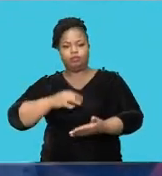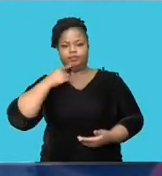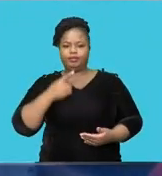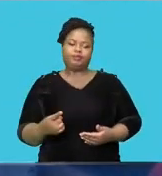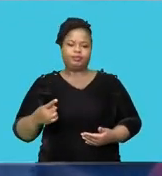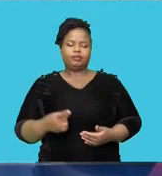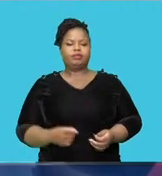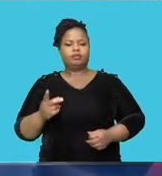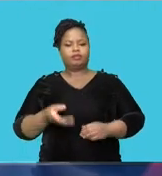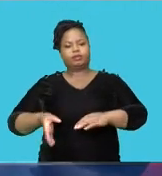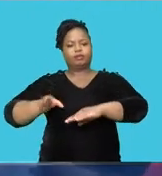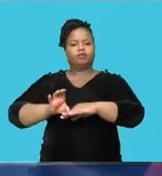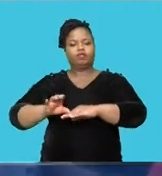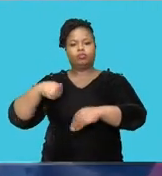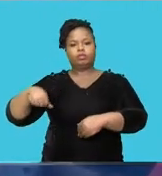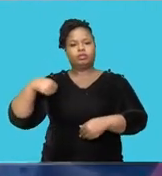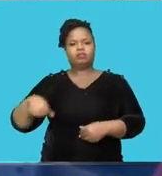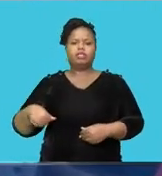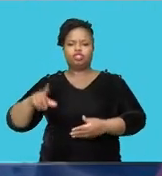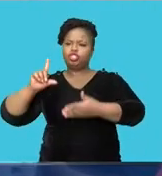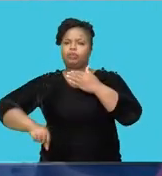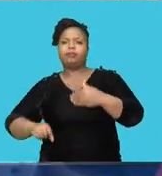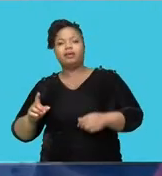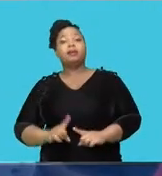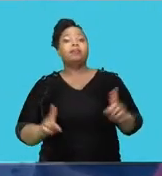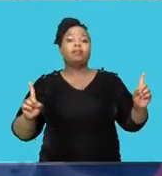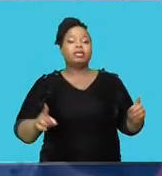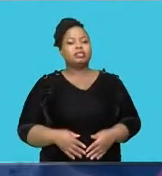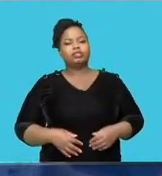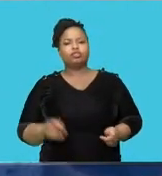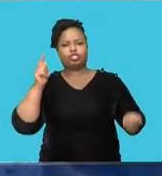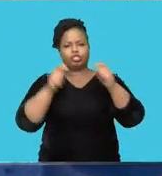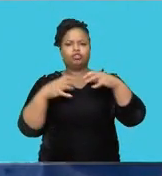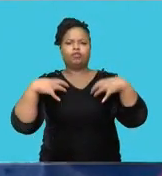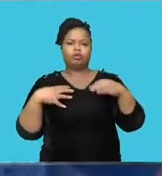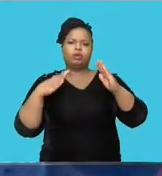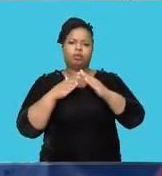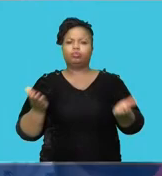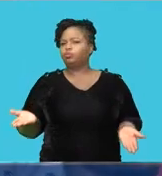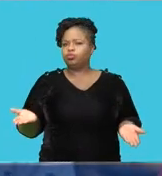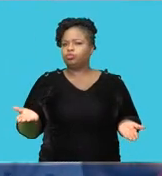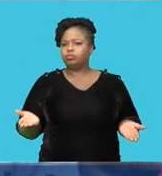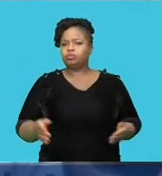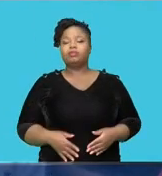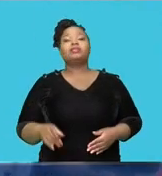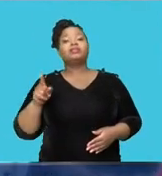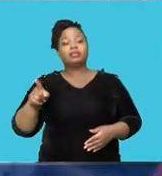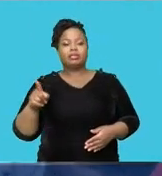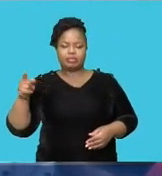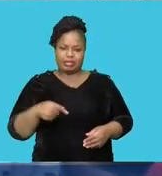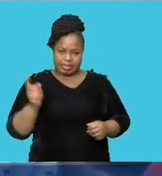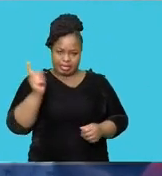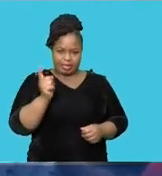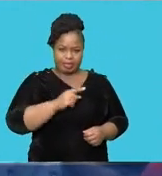a rebate on municipal rates only to find that it's a change of ownership to the house. They are coming to